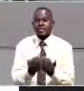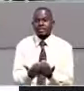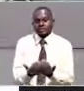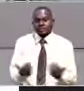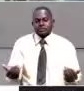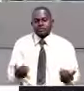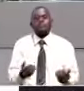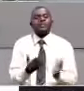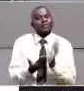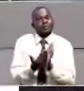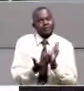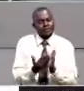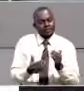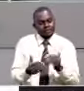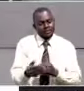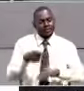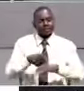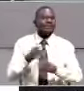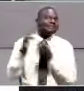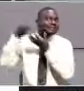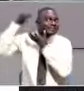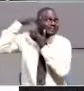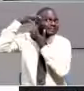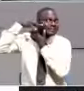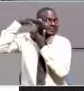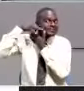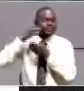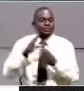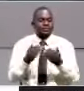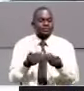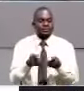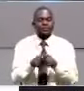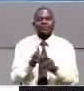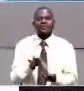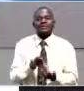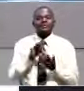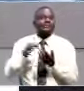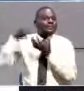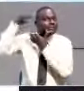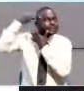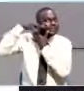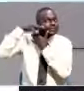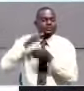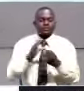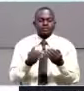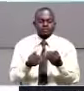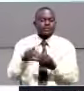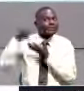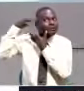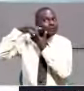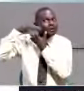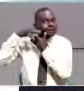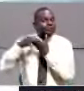surgical procedure took some time with an insertion made on the skin behind the ear for special cochlear device. A cochlear implant